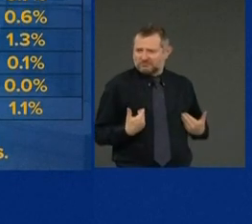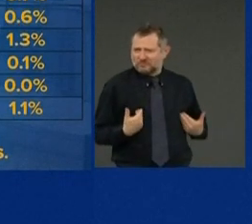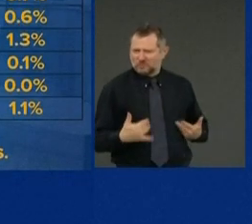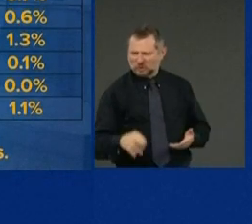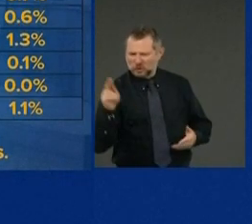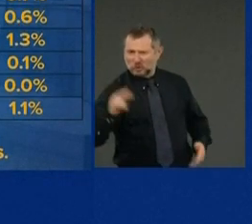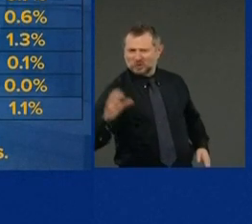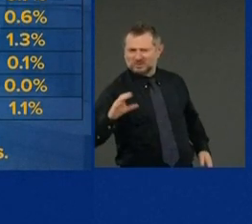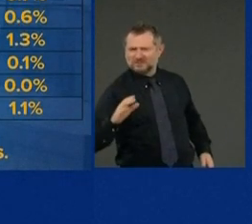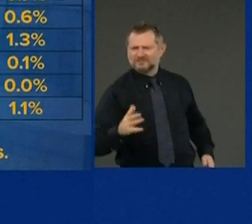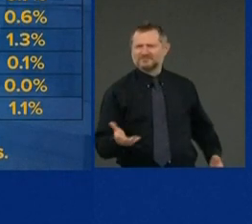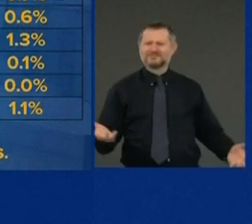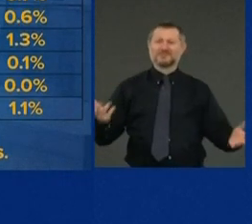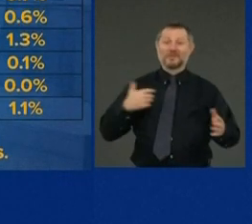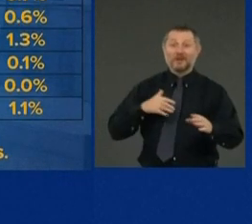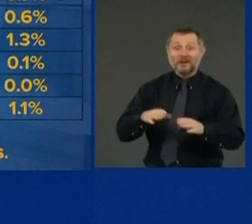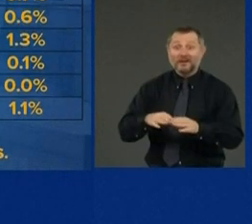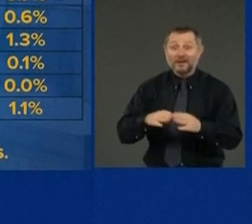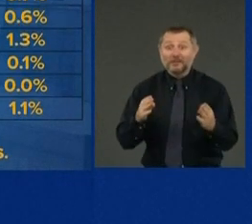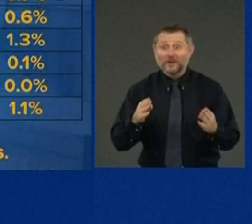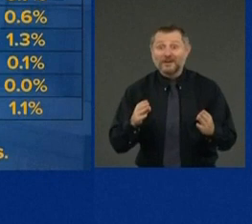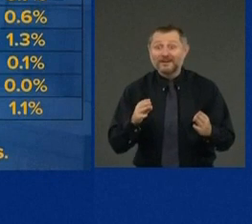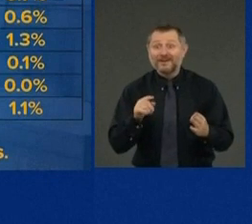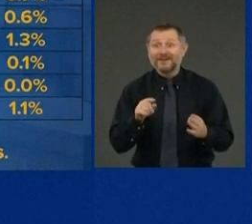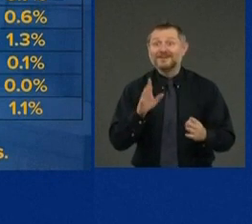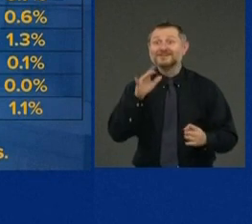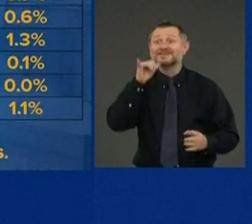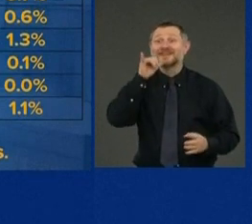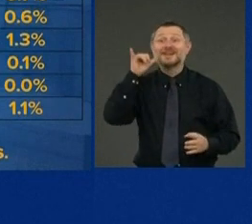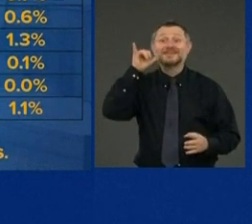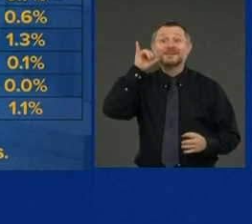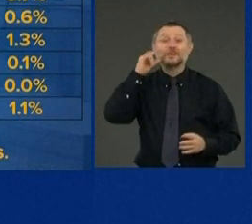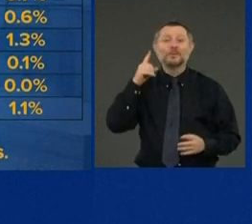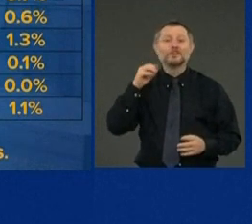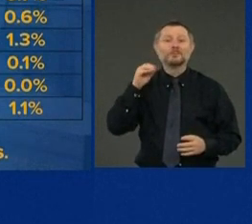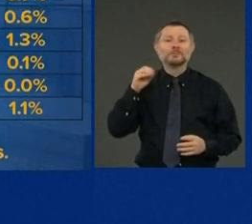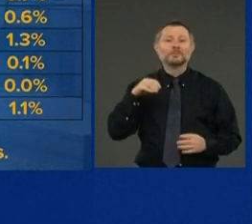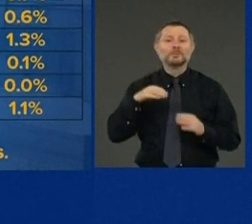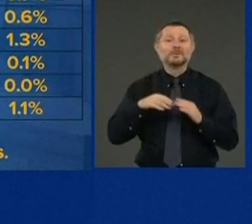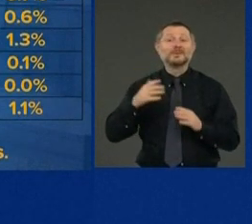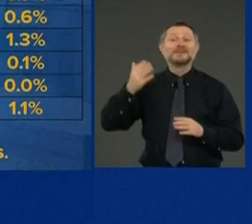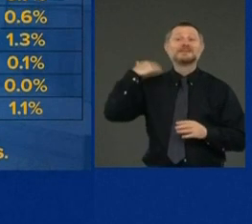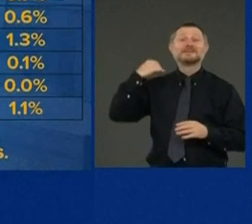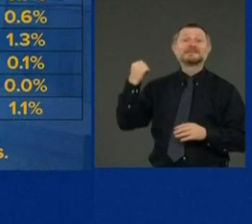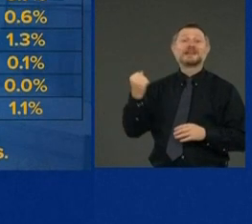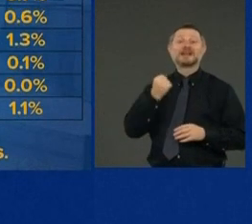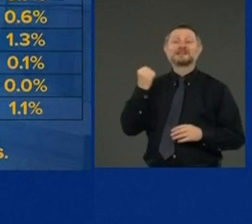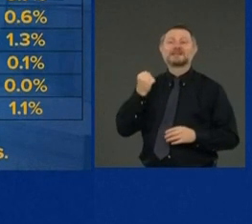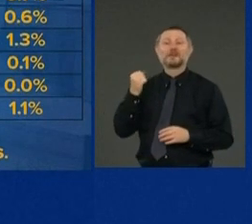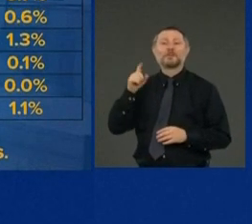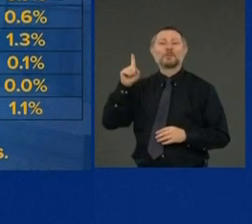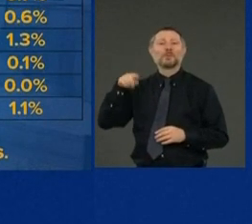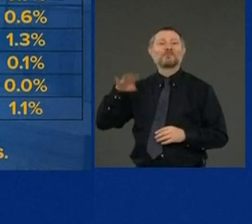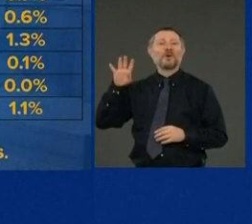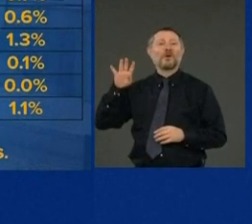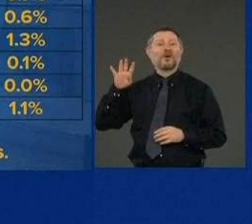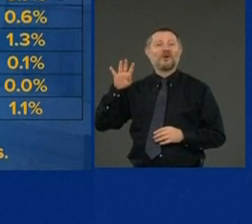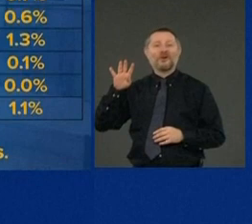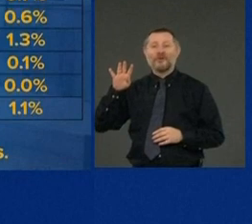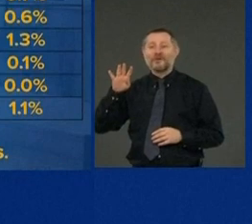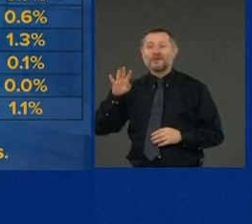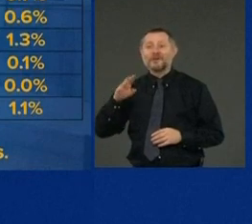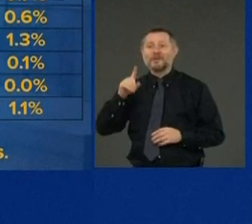reopened. Yesterday we were at 1%. When we started on Saturday, 1.4. So 1.4,